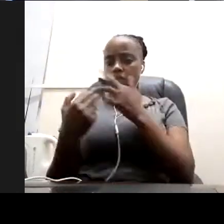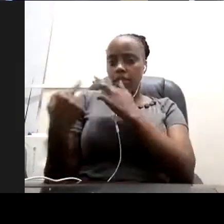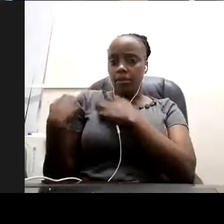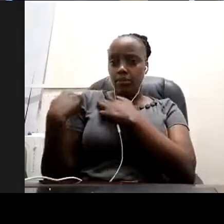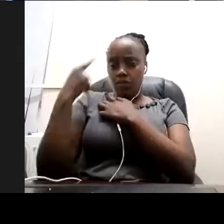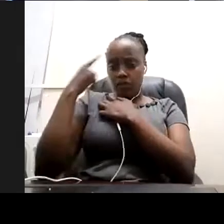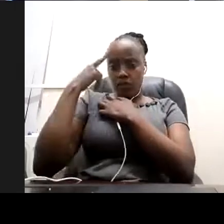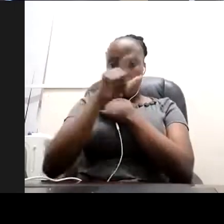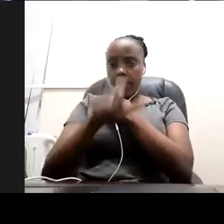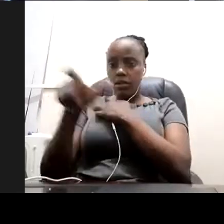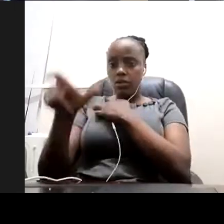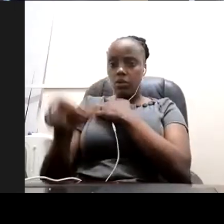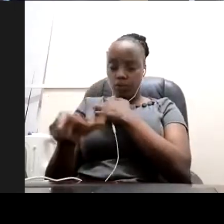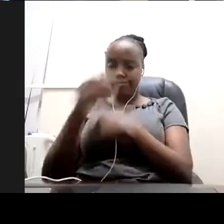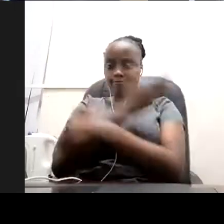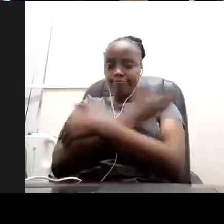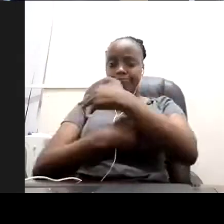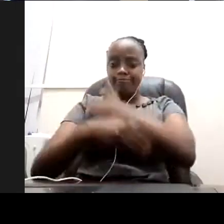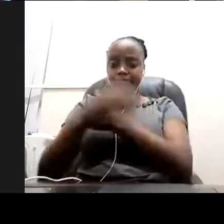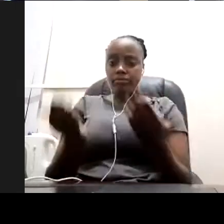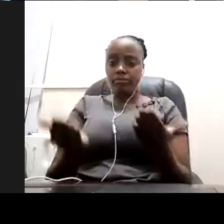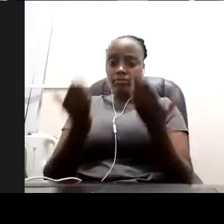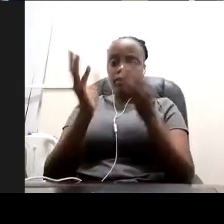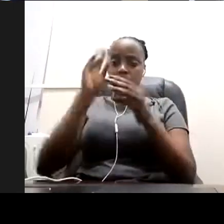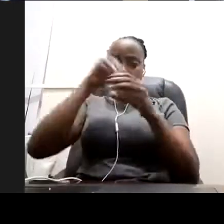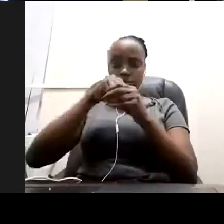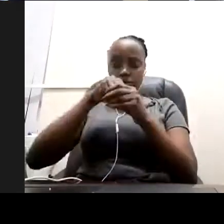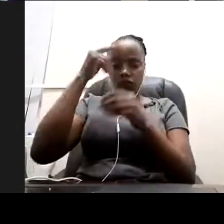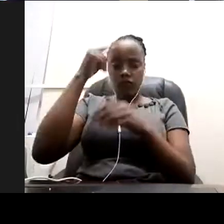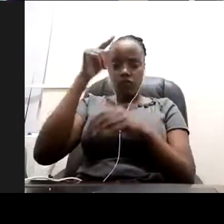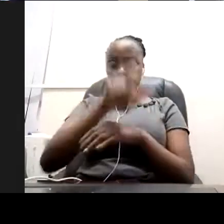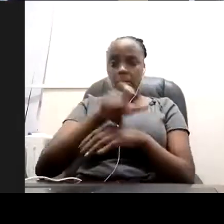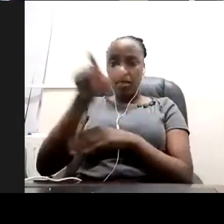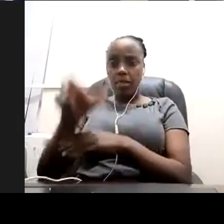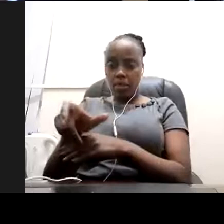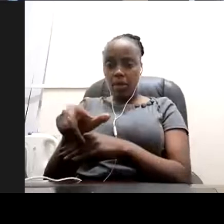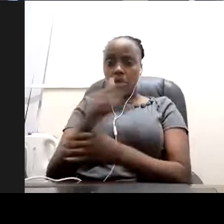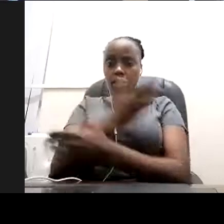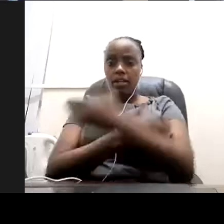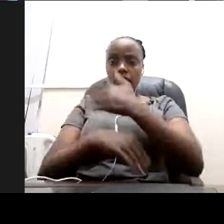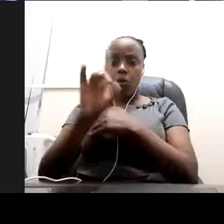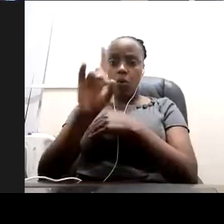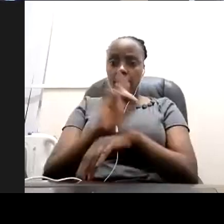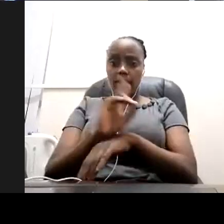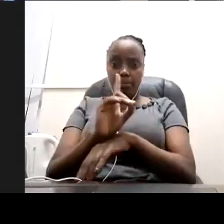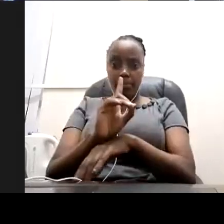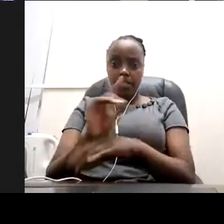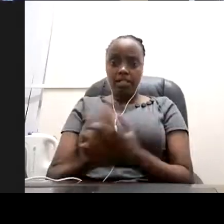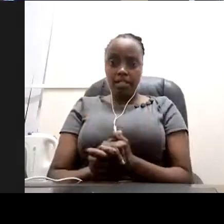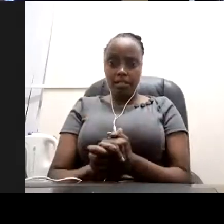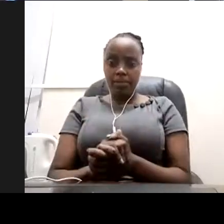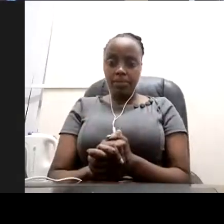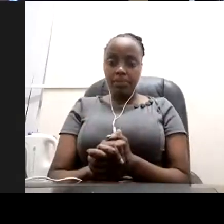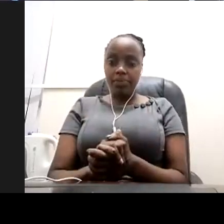disabilities in promoting inclusion of persons with disabilities? Rosario, 1 minute, please. Thank you. Okay. No, yes,